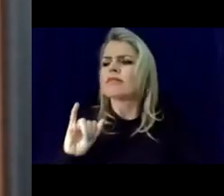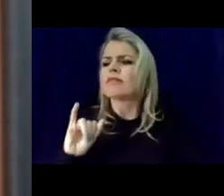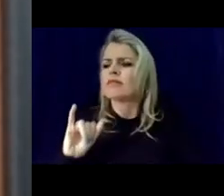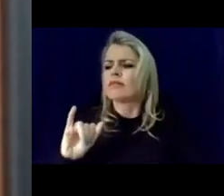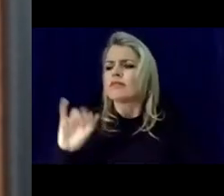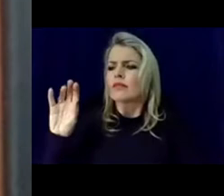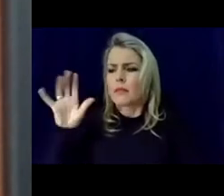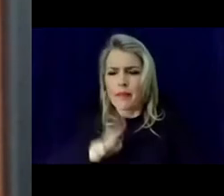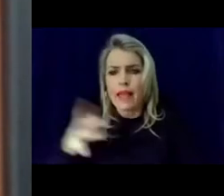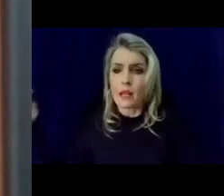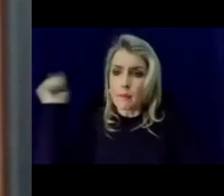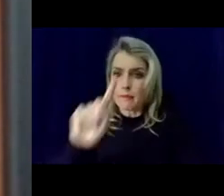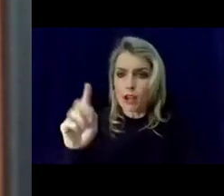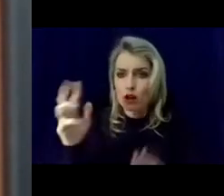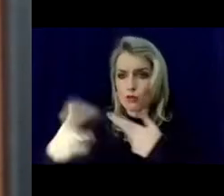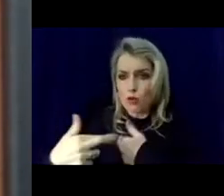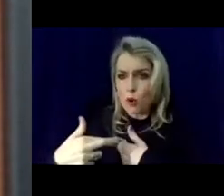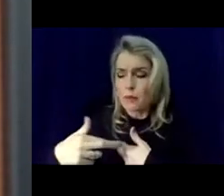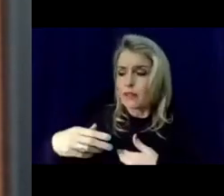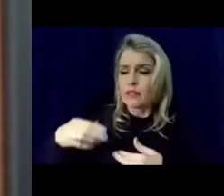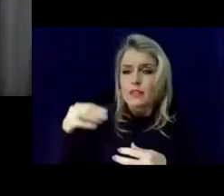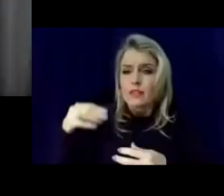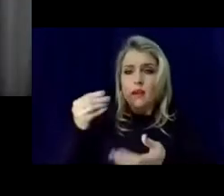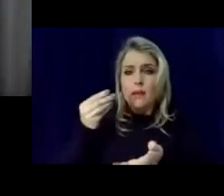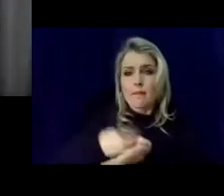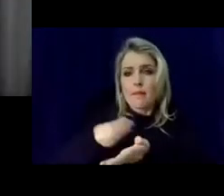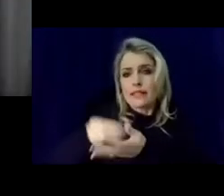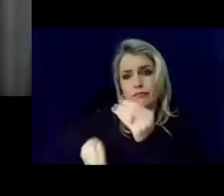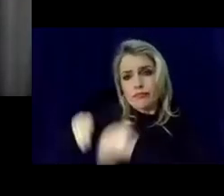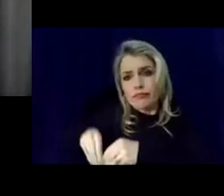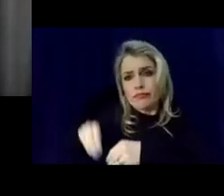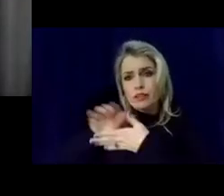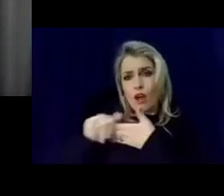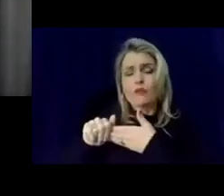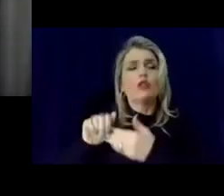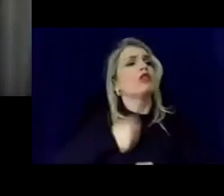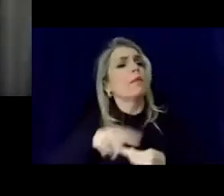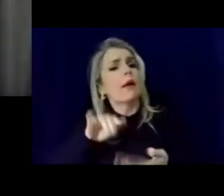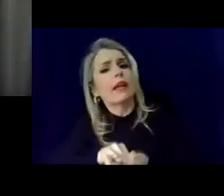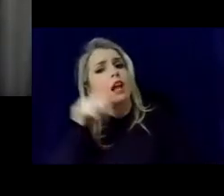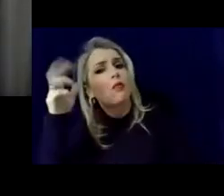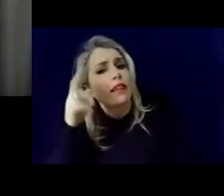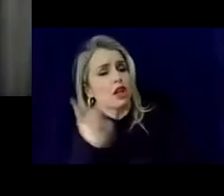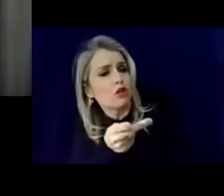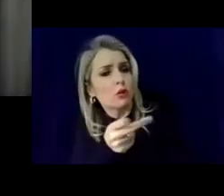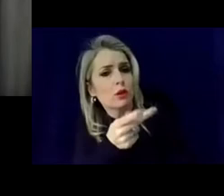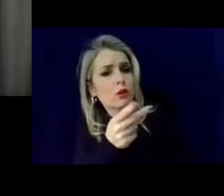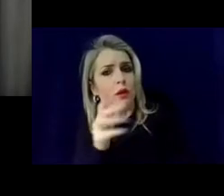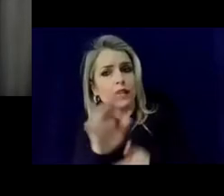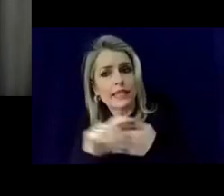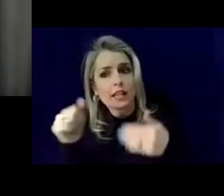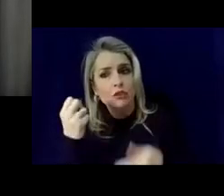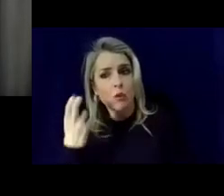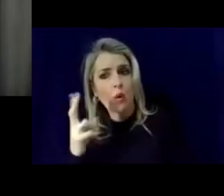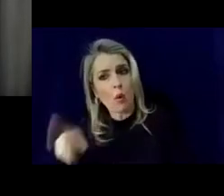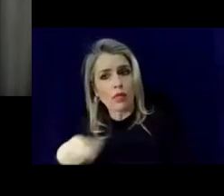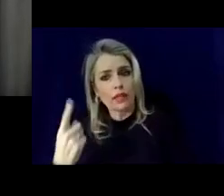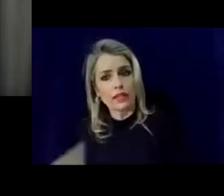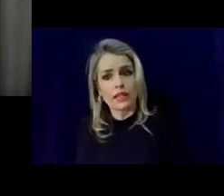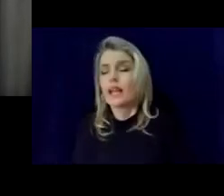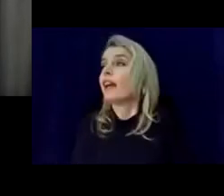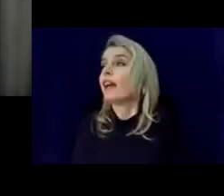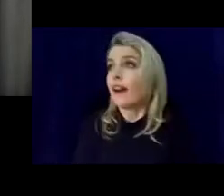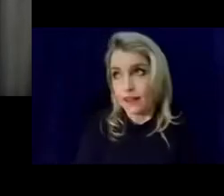back into the room, stuffing dollar bills into an envelope. Sorry about that. Didn't realize you guys were cash only. Oh,